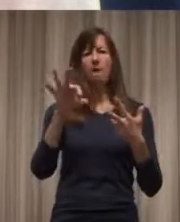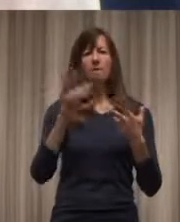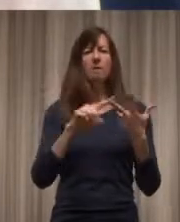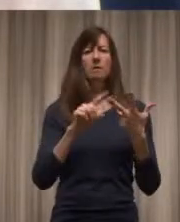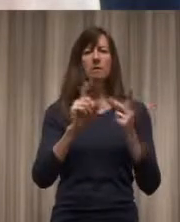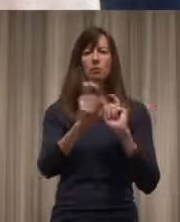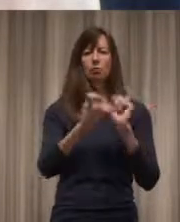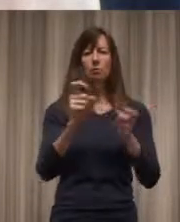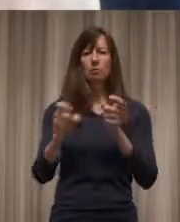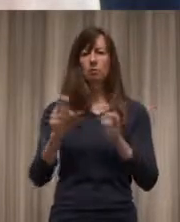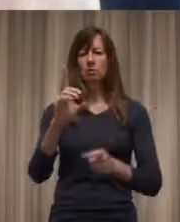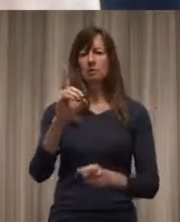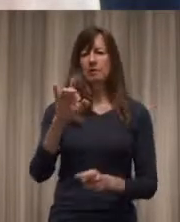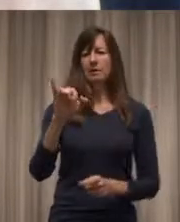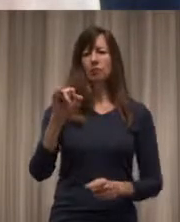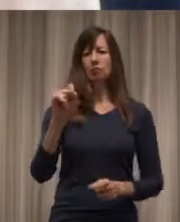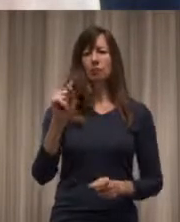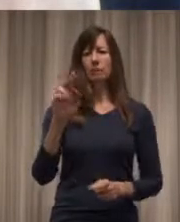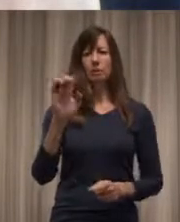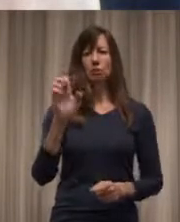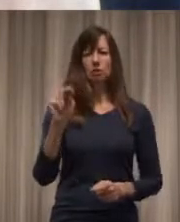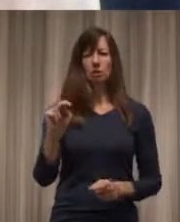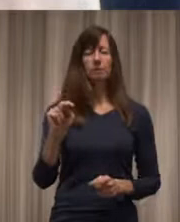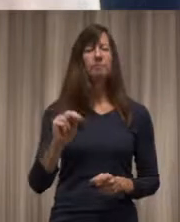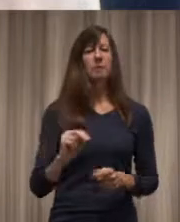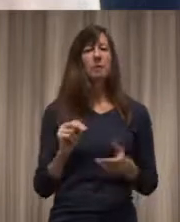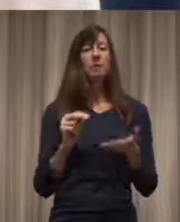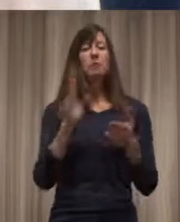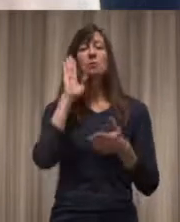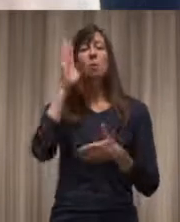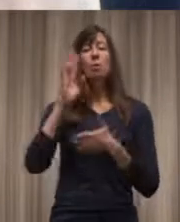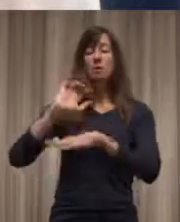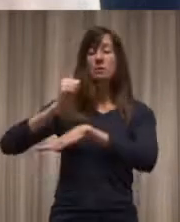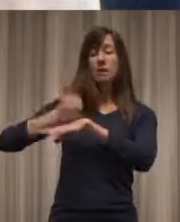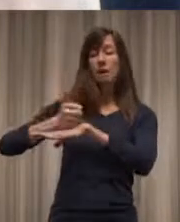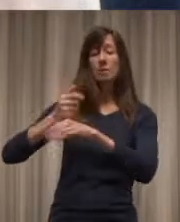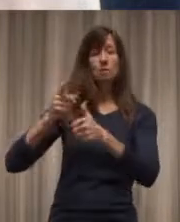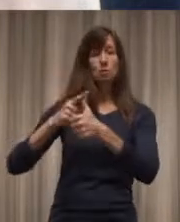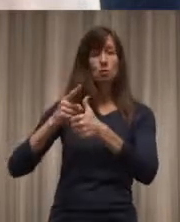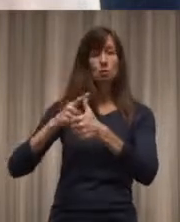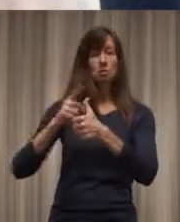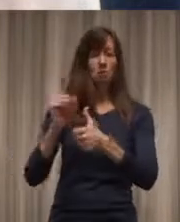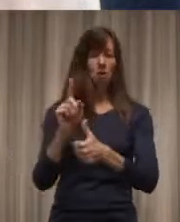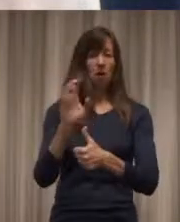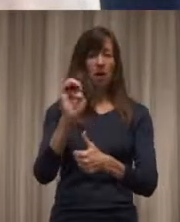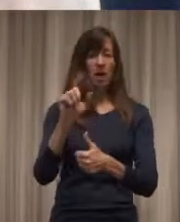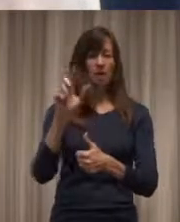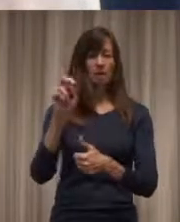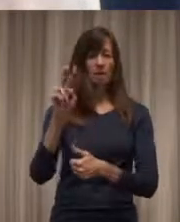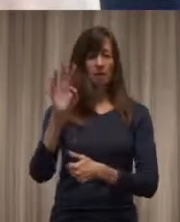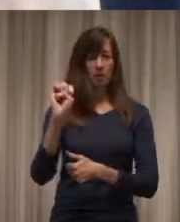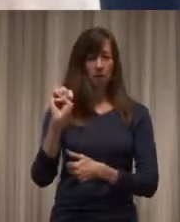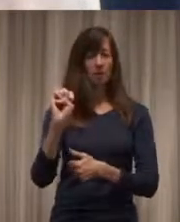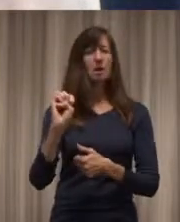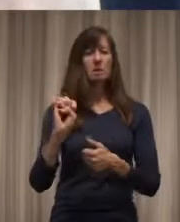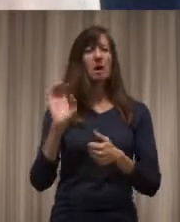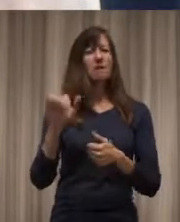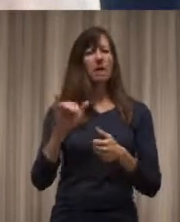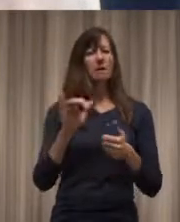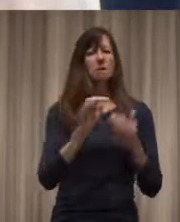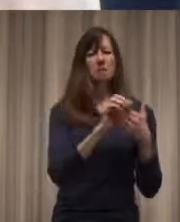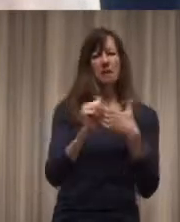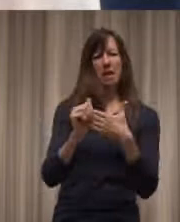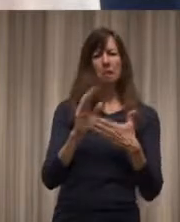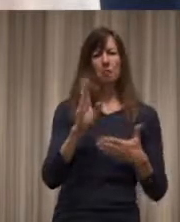in Ellenville. I'll talk about the details of those in a moment, but those will be county-led with some other